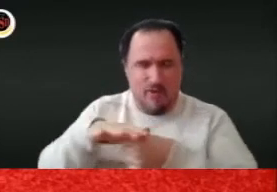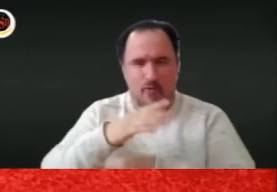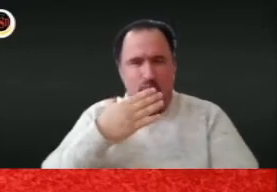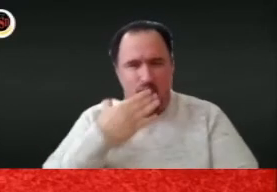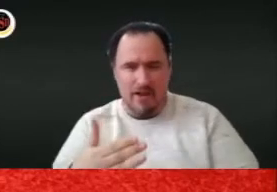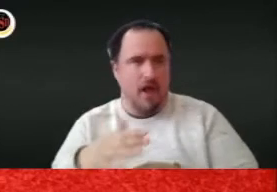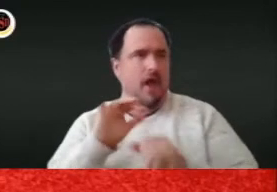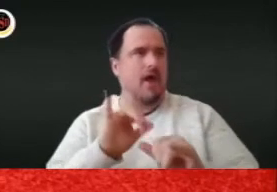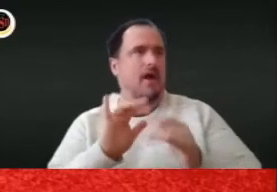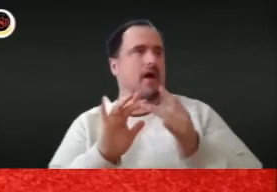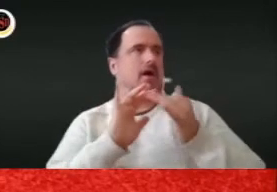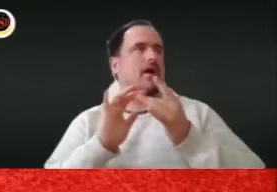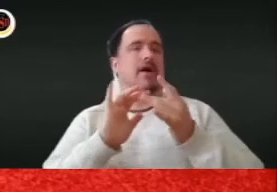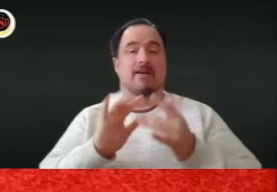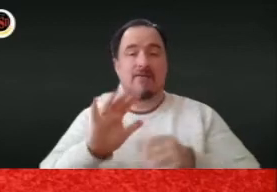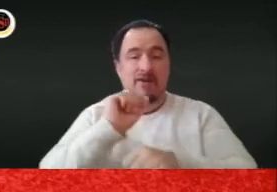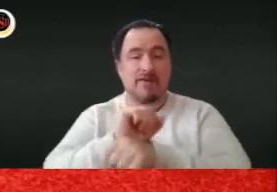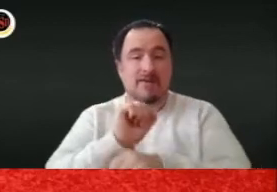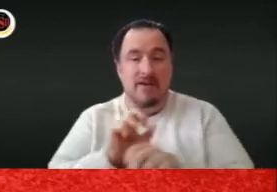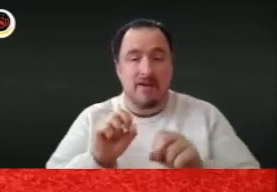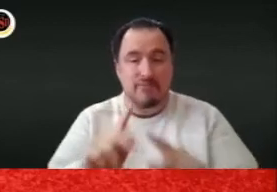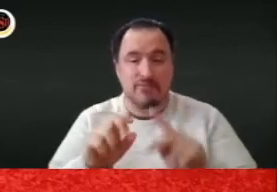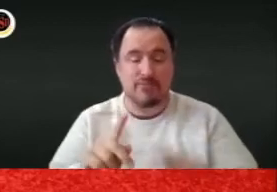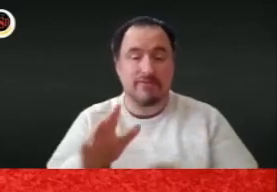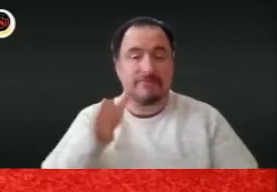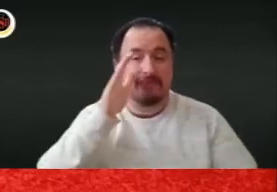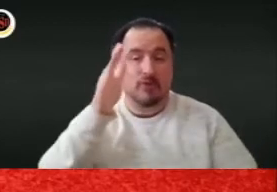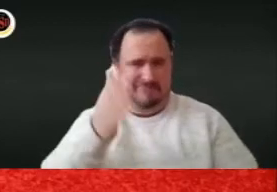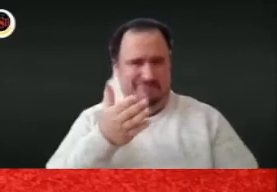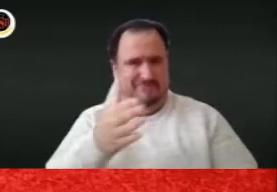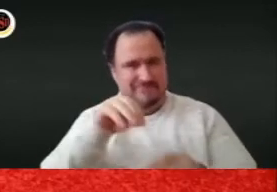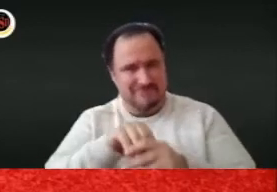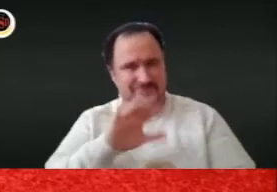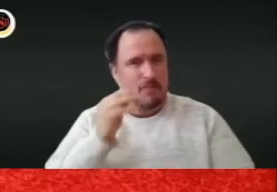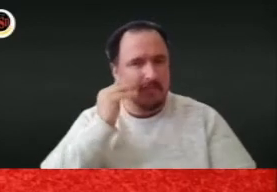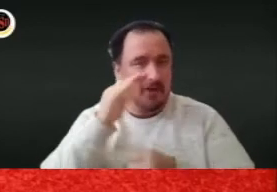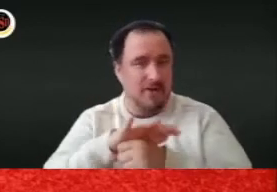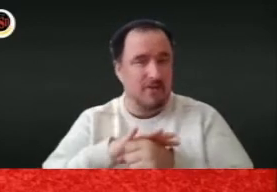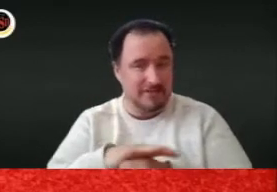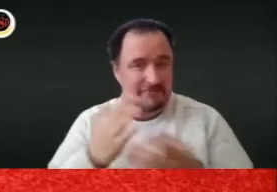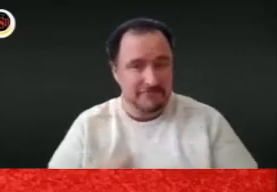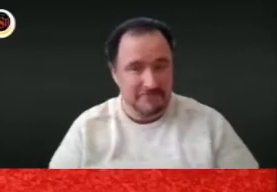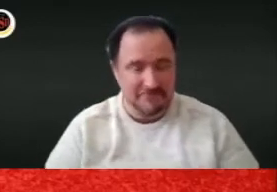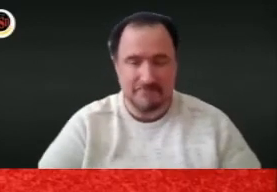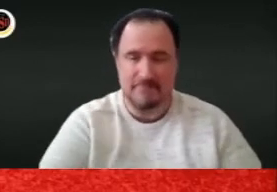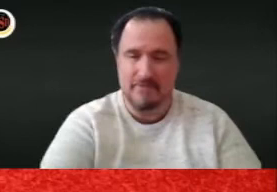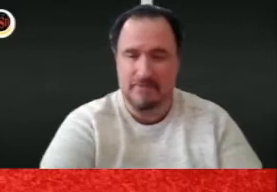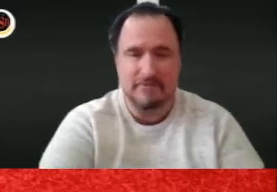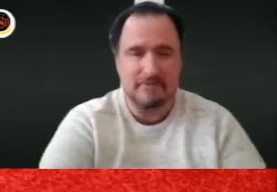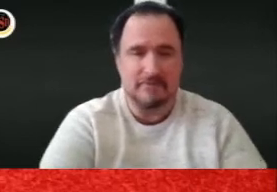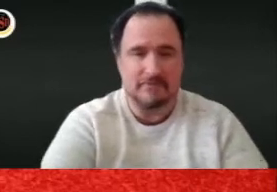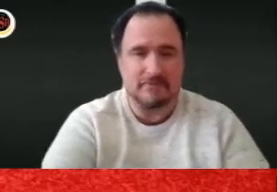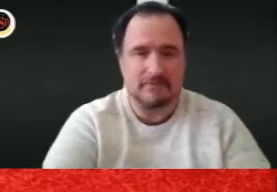you use all your volunteer hours at WSD. So this gives you an opportunity to see what's around and available in your